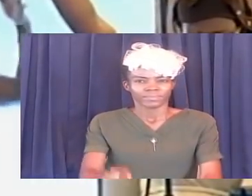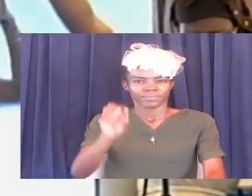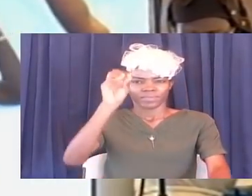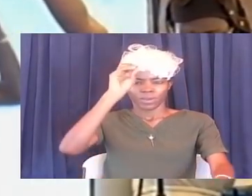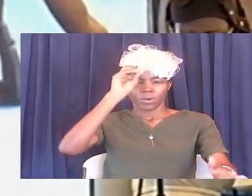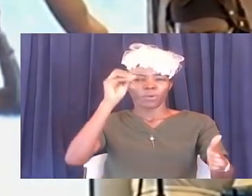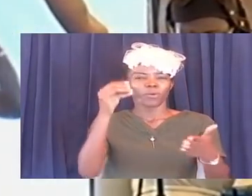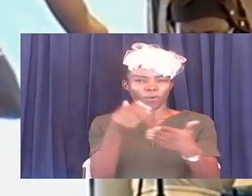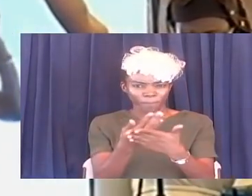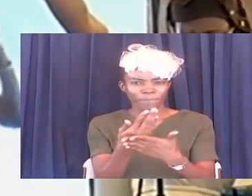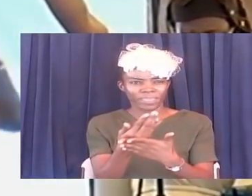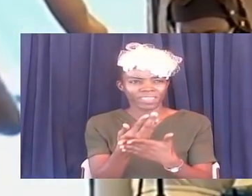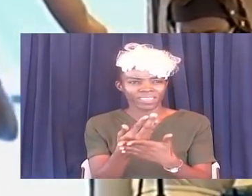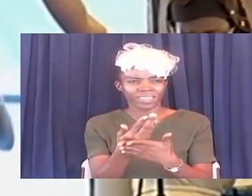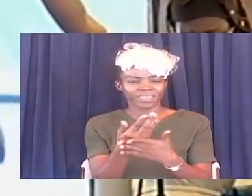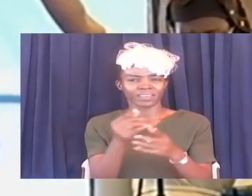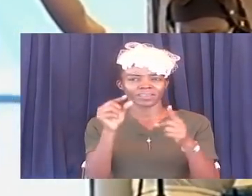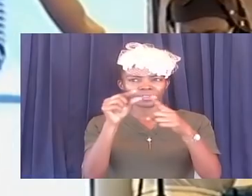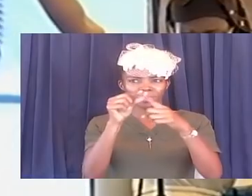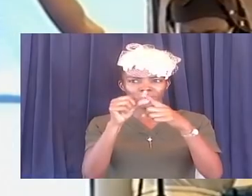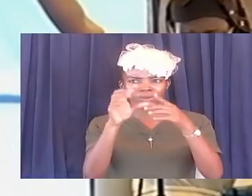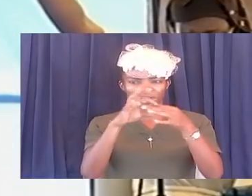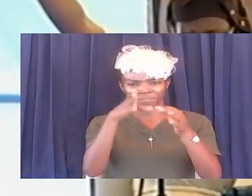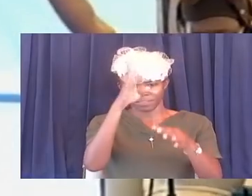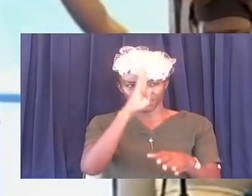and we have to obey too, man.